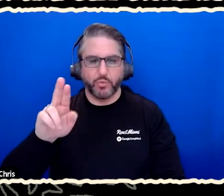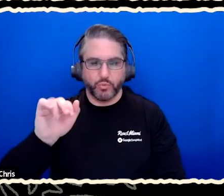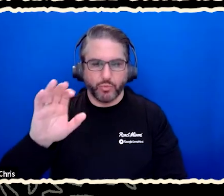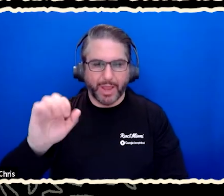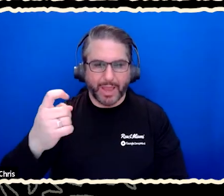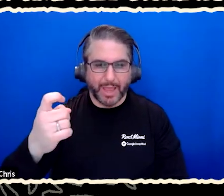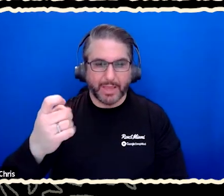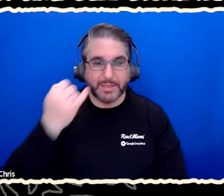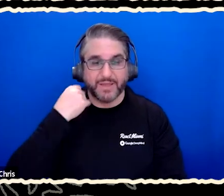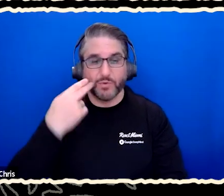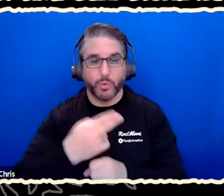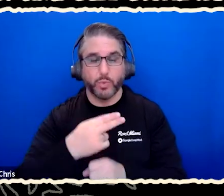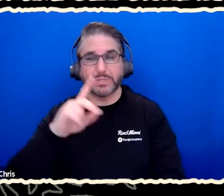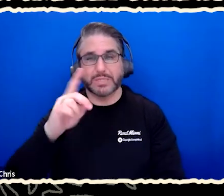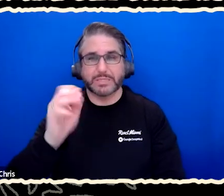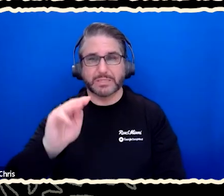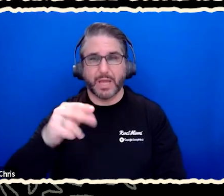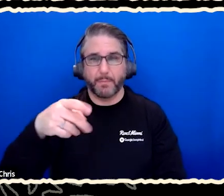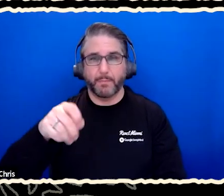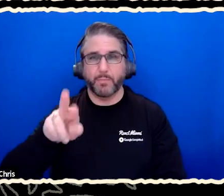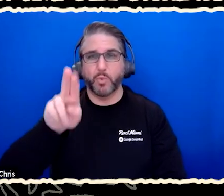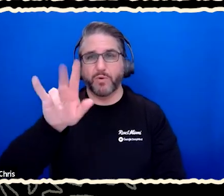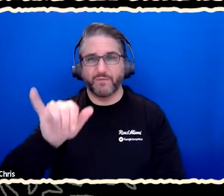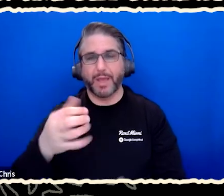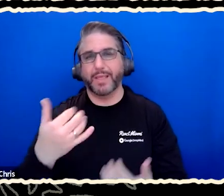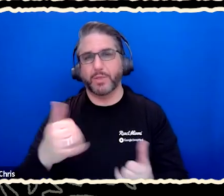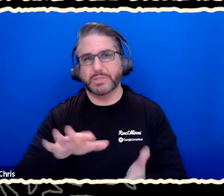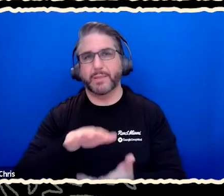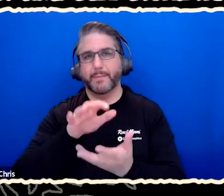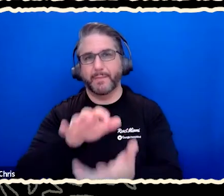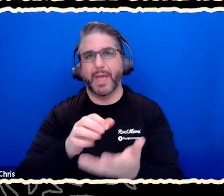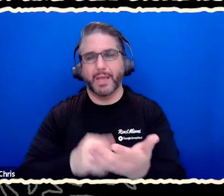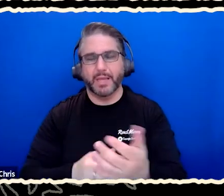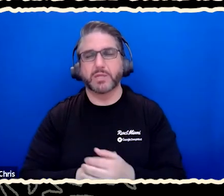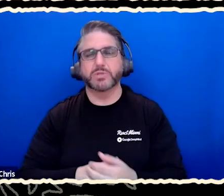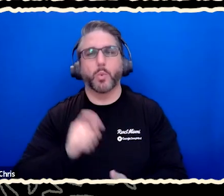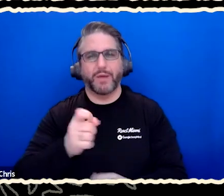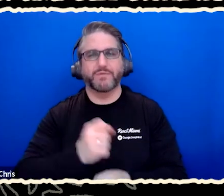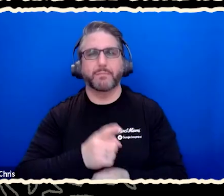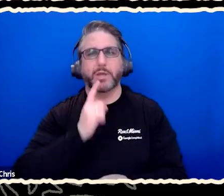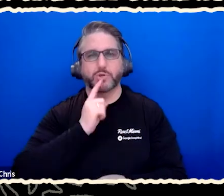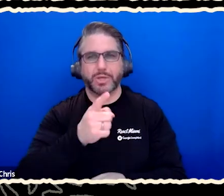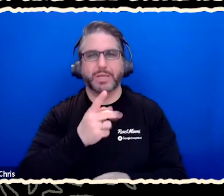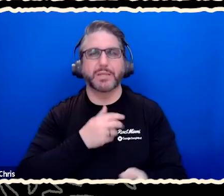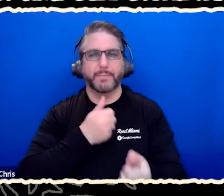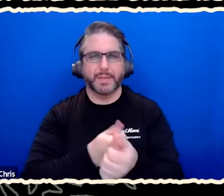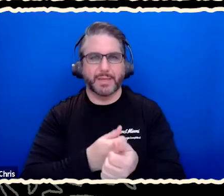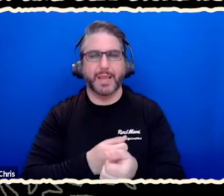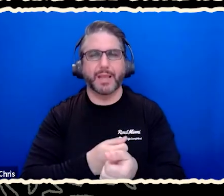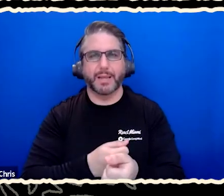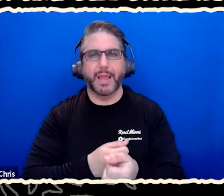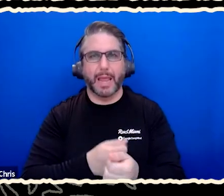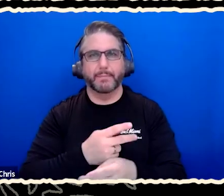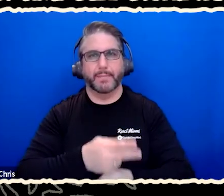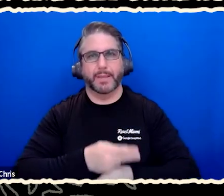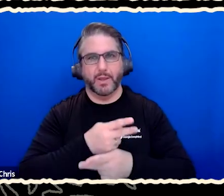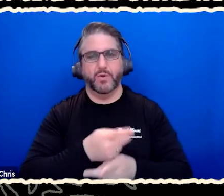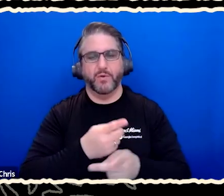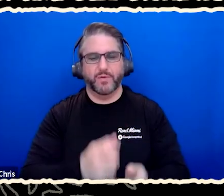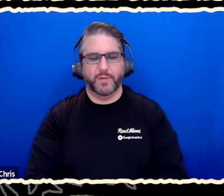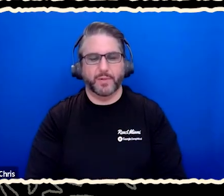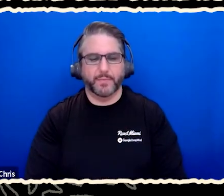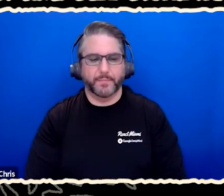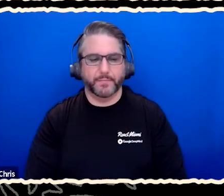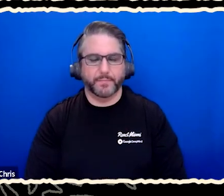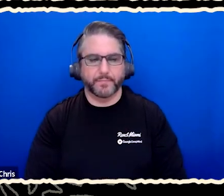DOM Purify, for example, there's still a package, right? You need to make sure it's up to date and take care about it.